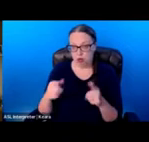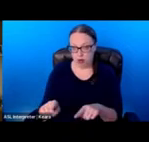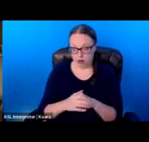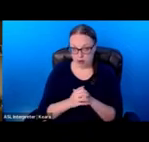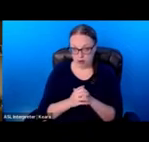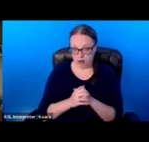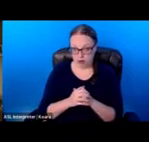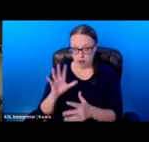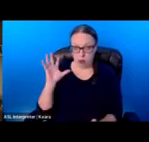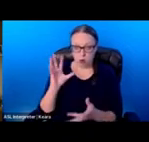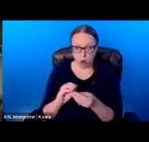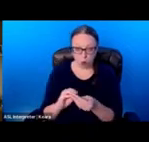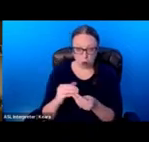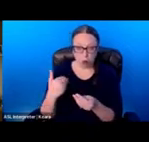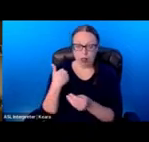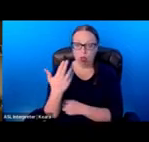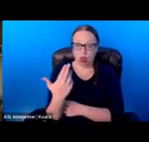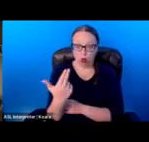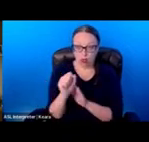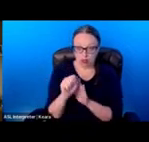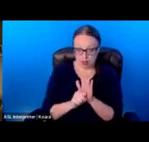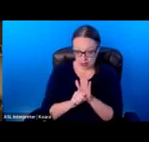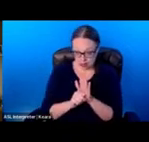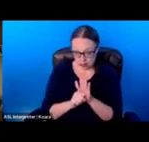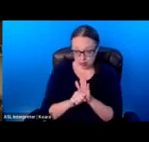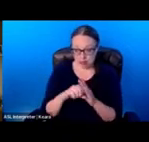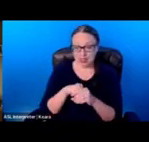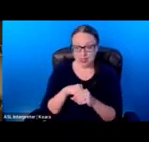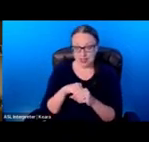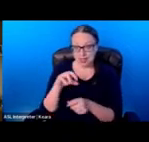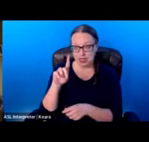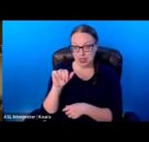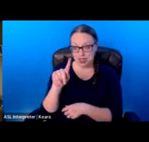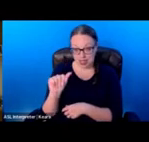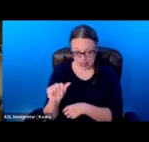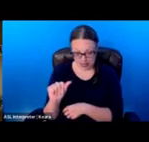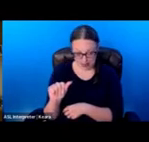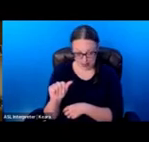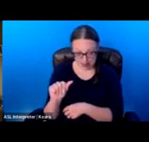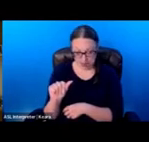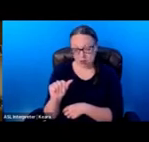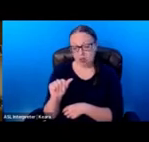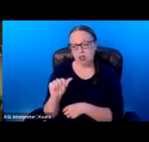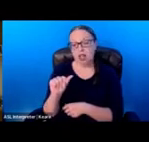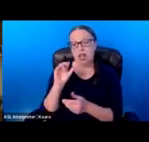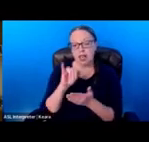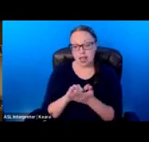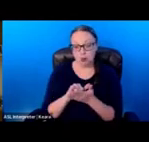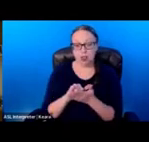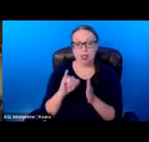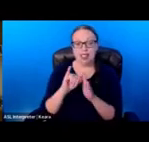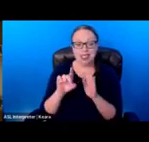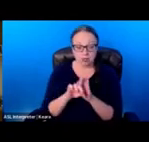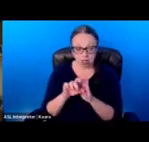In all, we have 13 states represented in the data, and the data we had was de-identified at the state